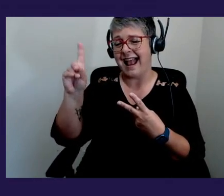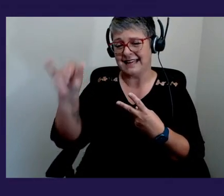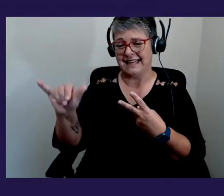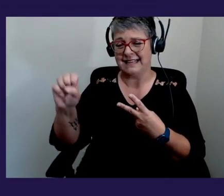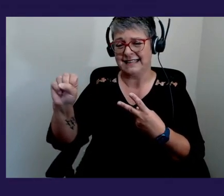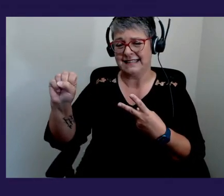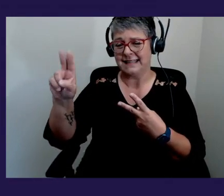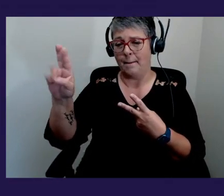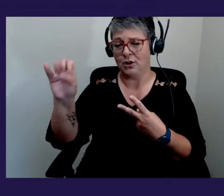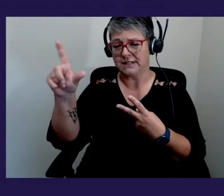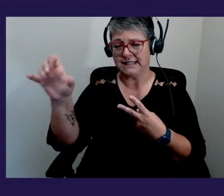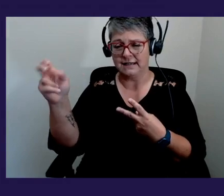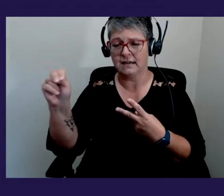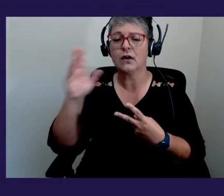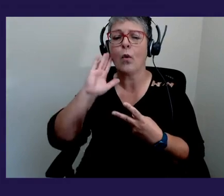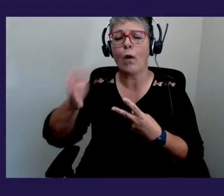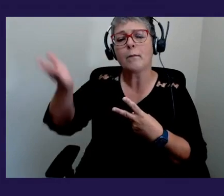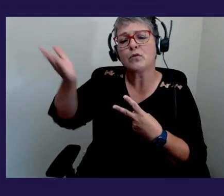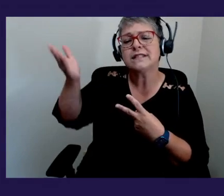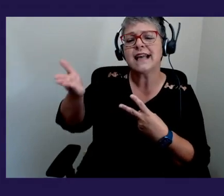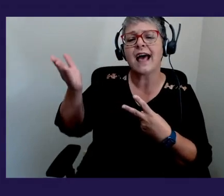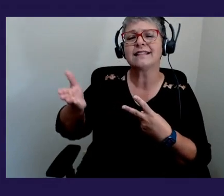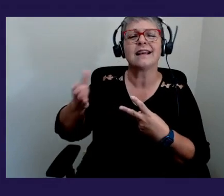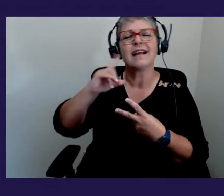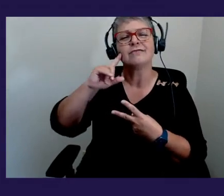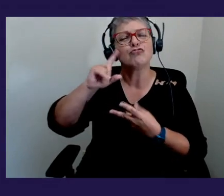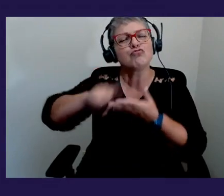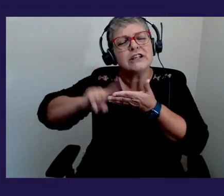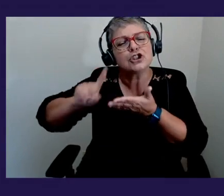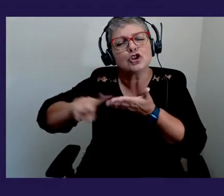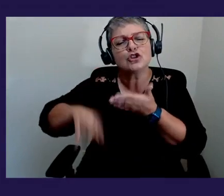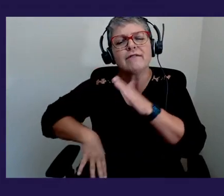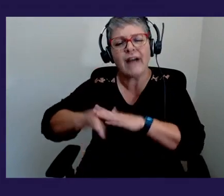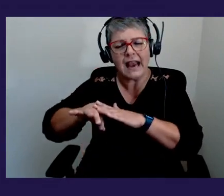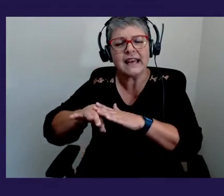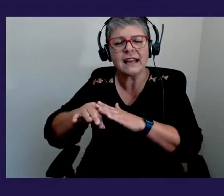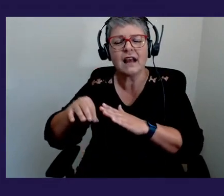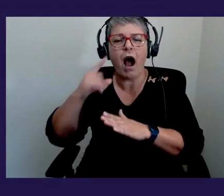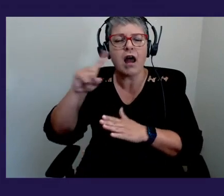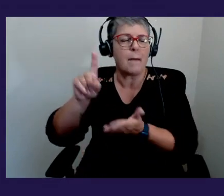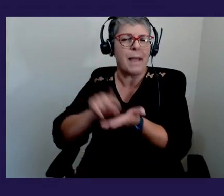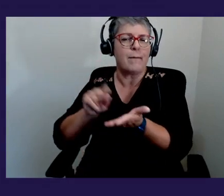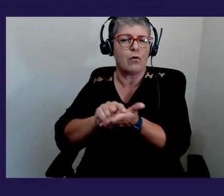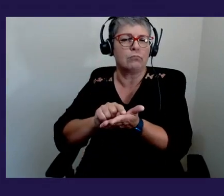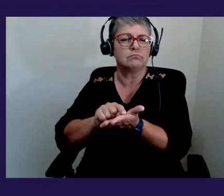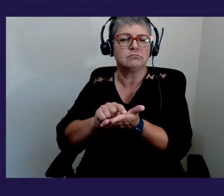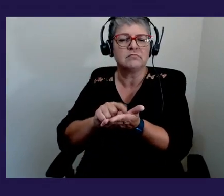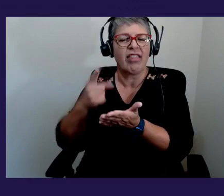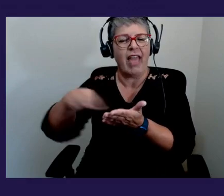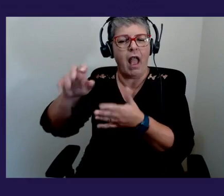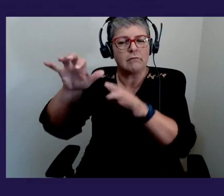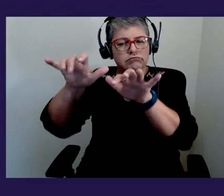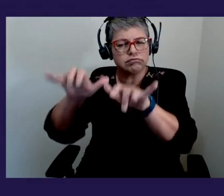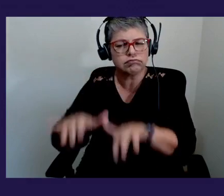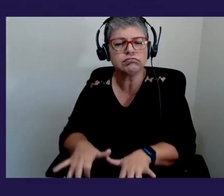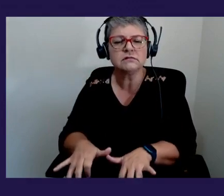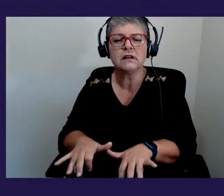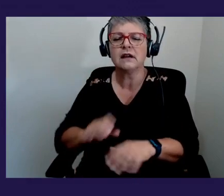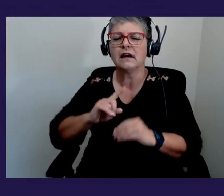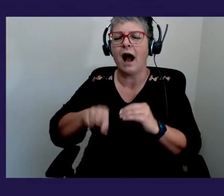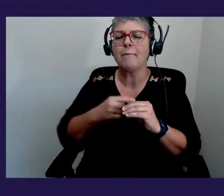management approaches before, during, and after the COVID-19 pandemic. After the